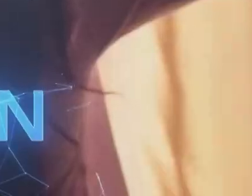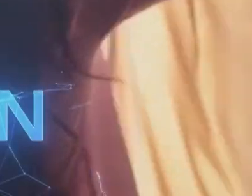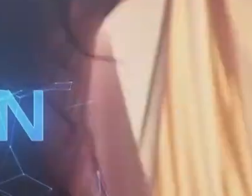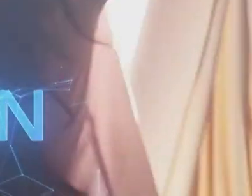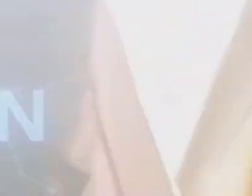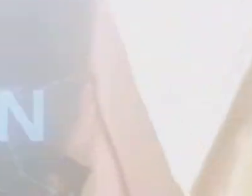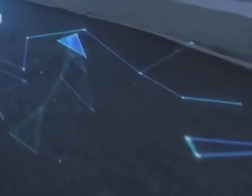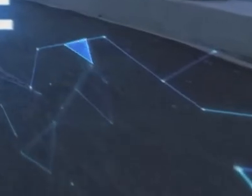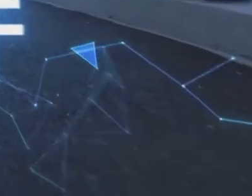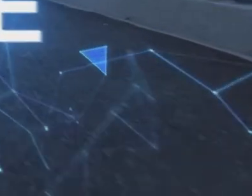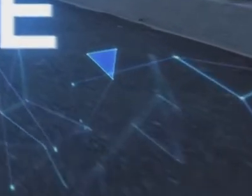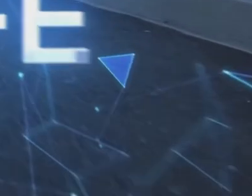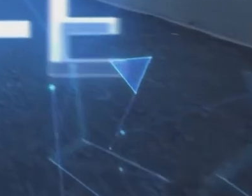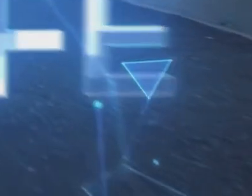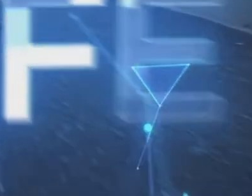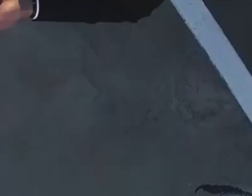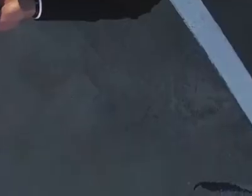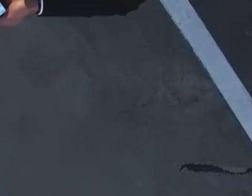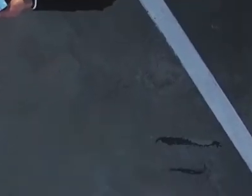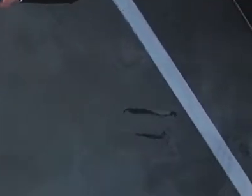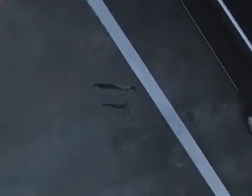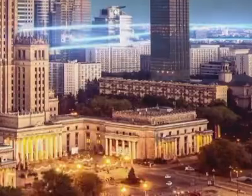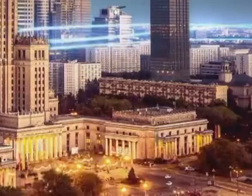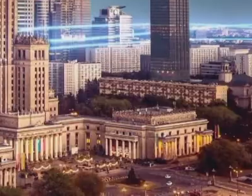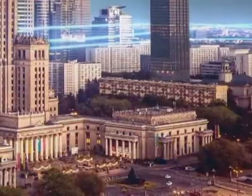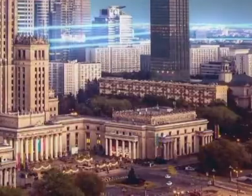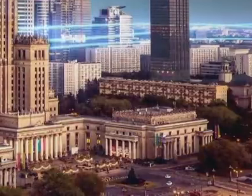we all need it to be open and safe